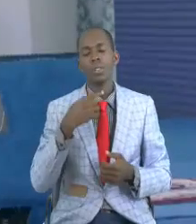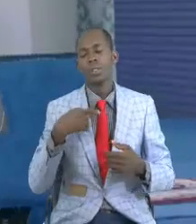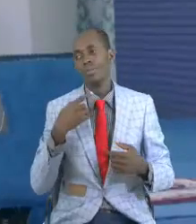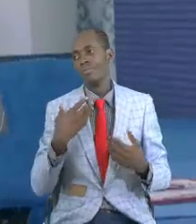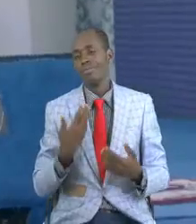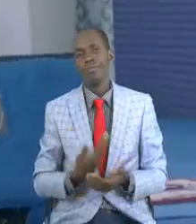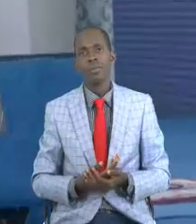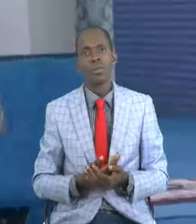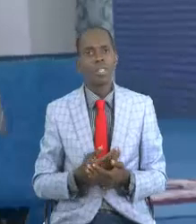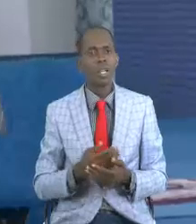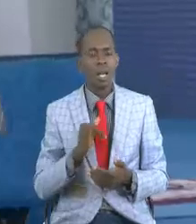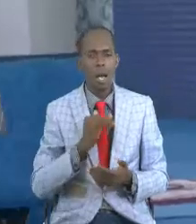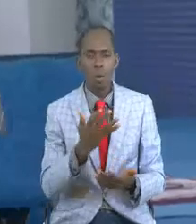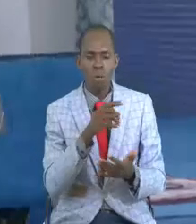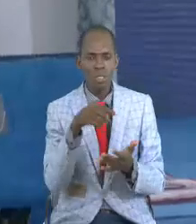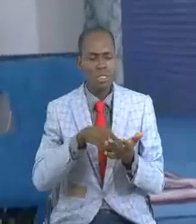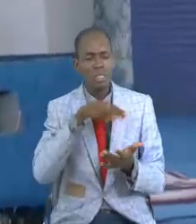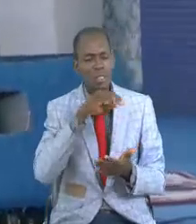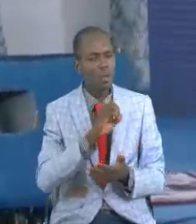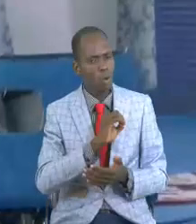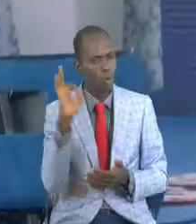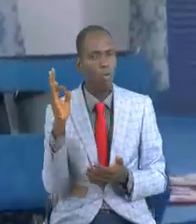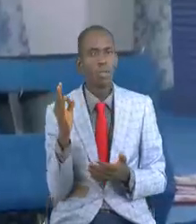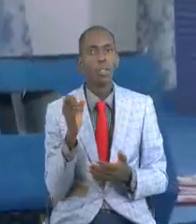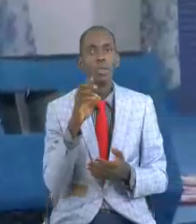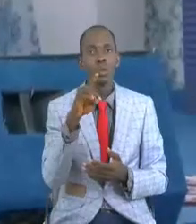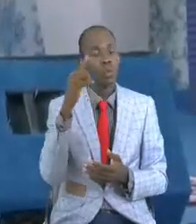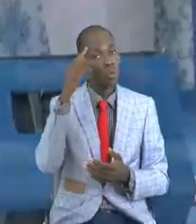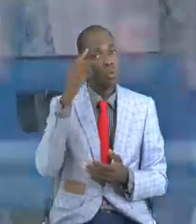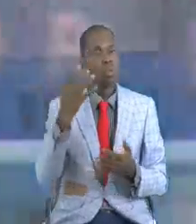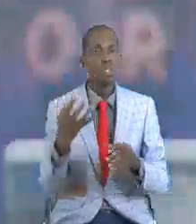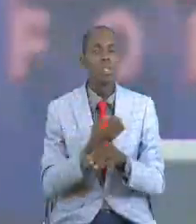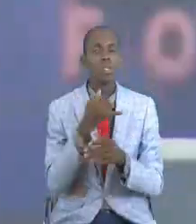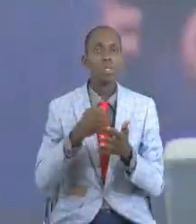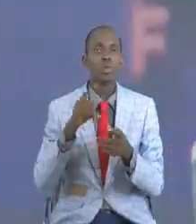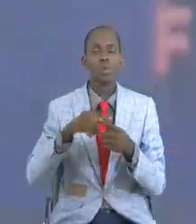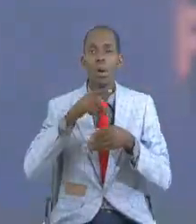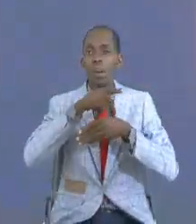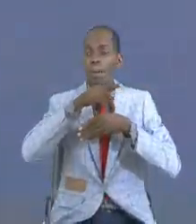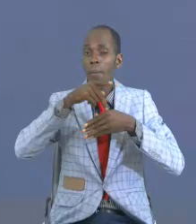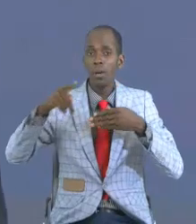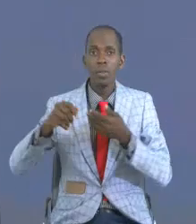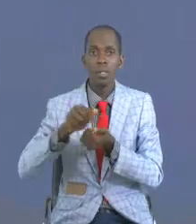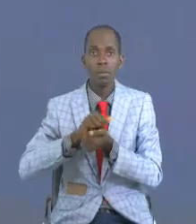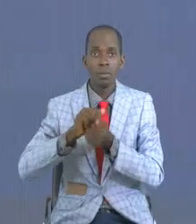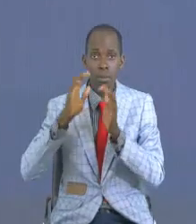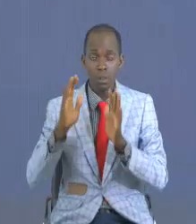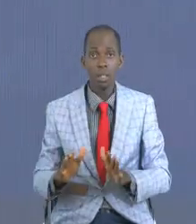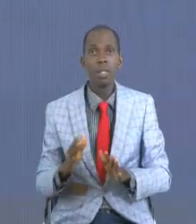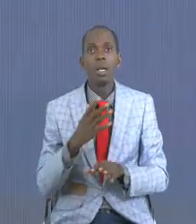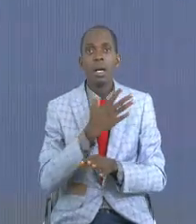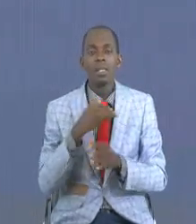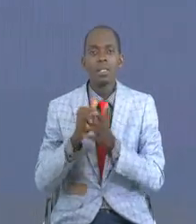stain off. And so you take it to the dry cleaner, and he has the super